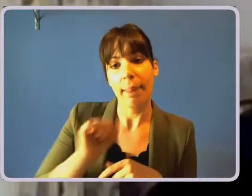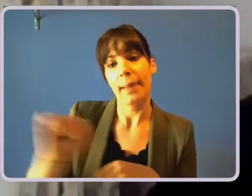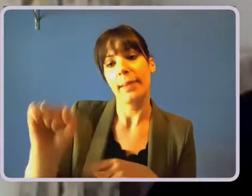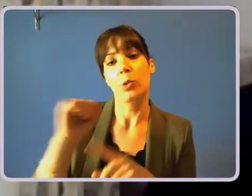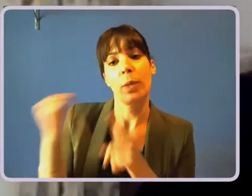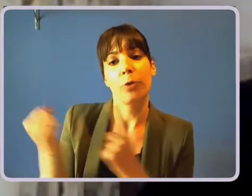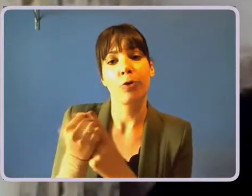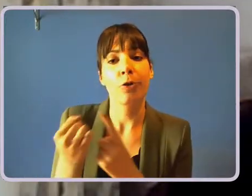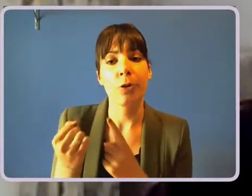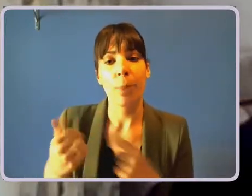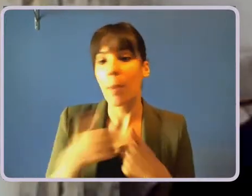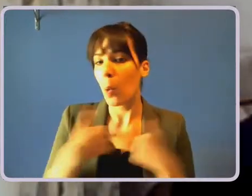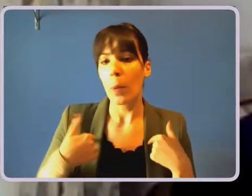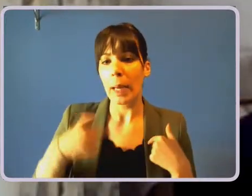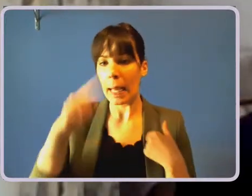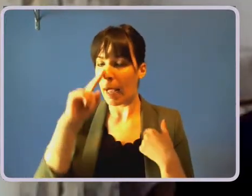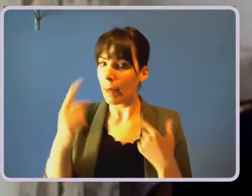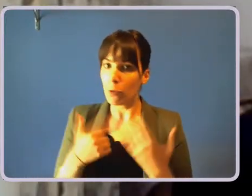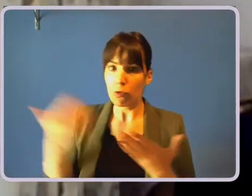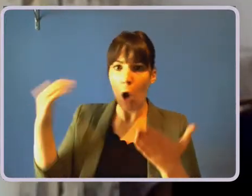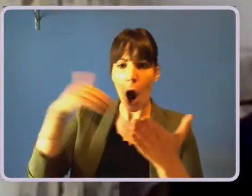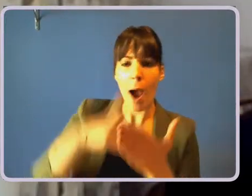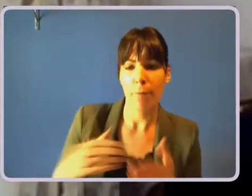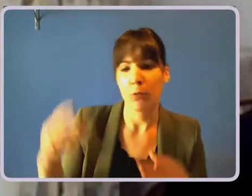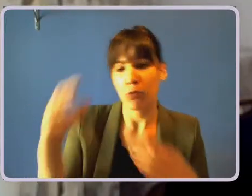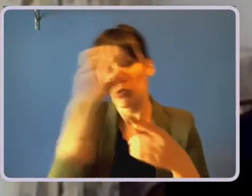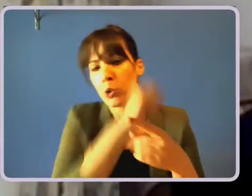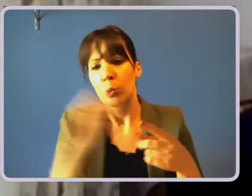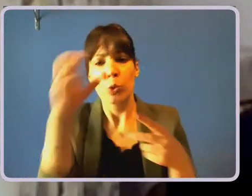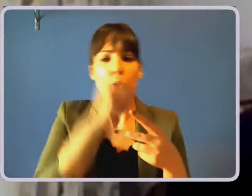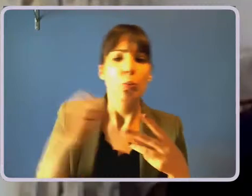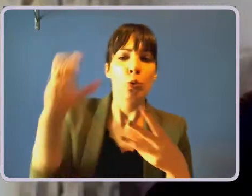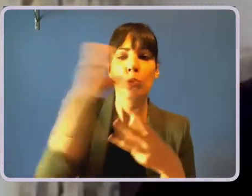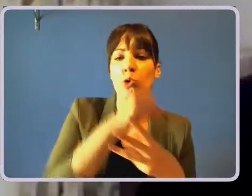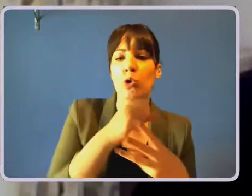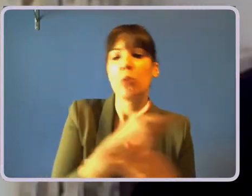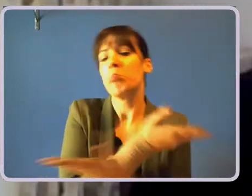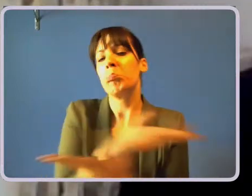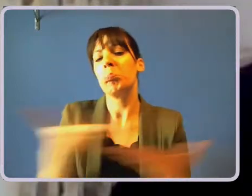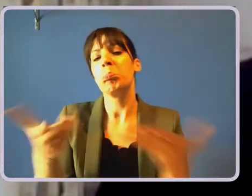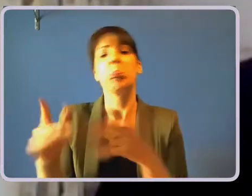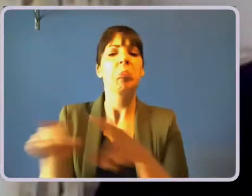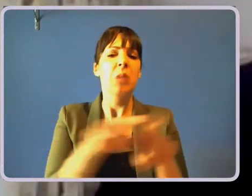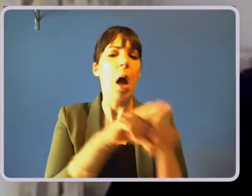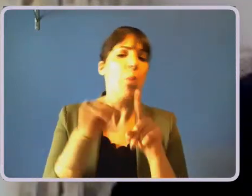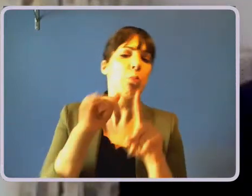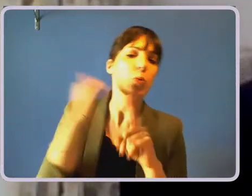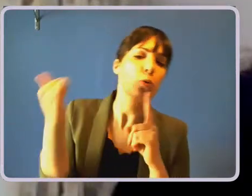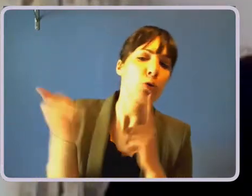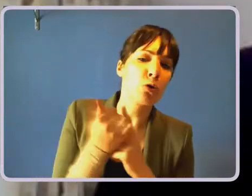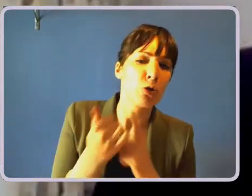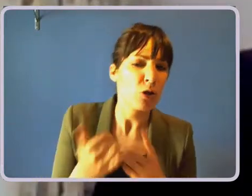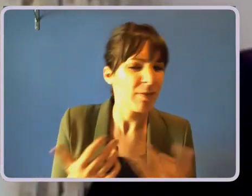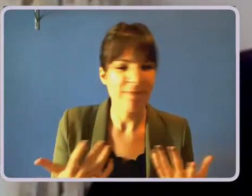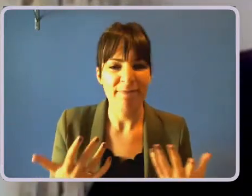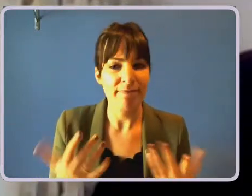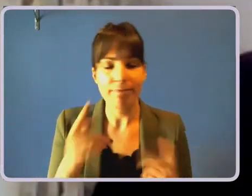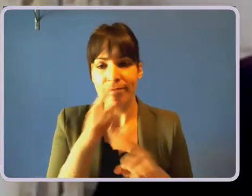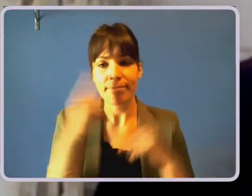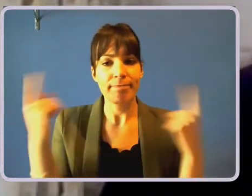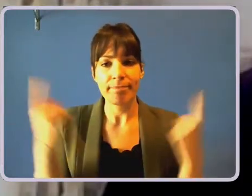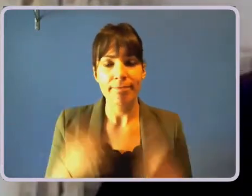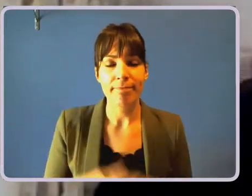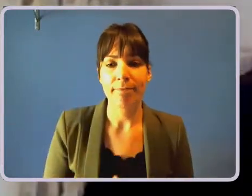in and assume, I suppose, everybody's in the same circumstances. Obviously, like Christina pointed out, with different types of